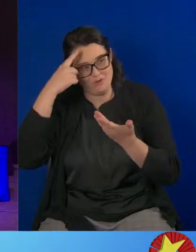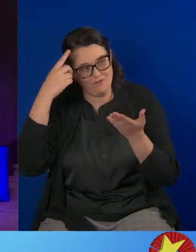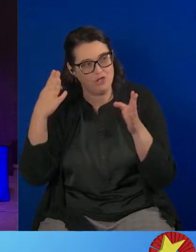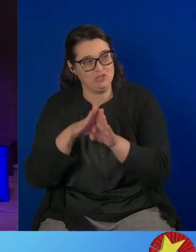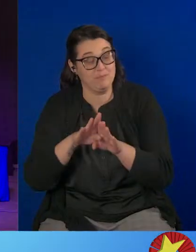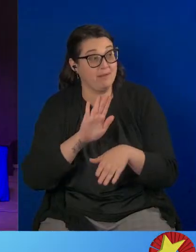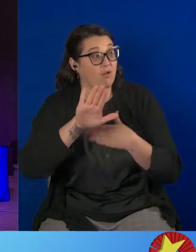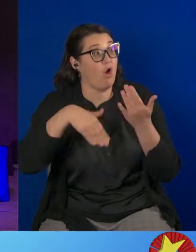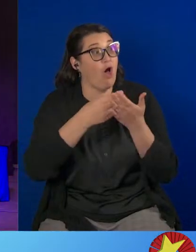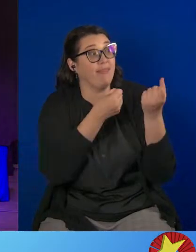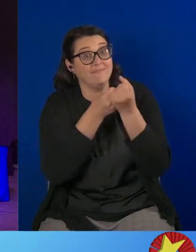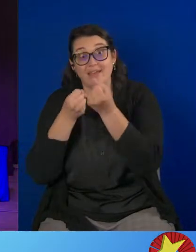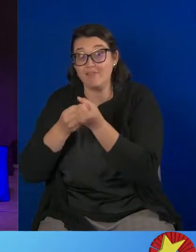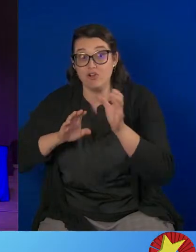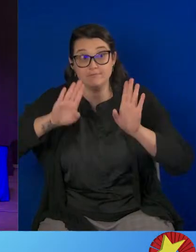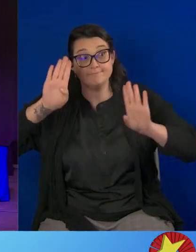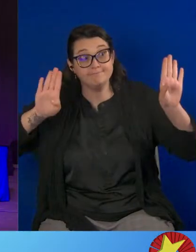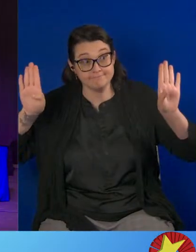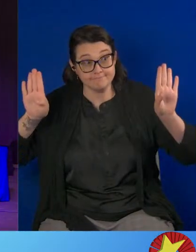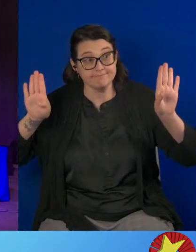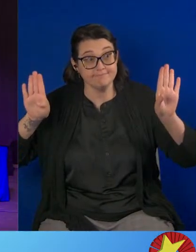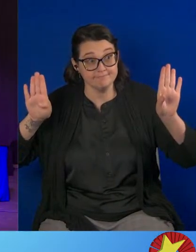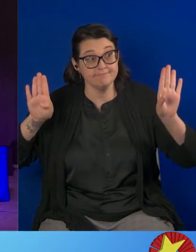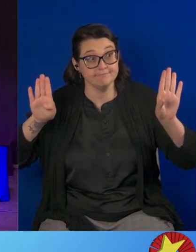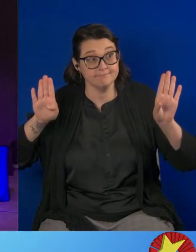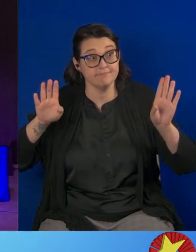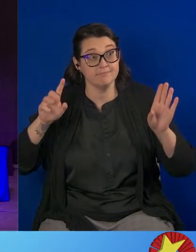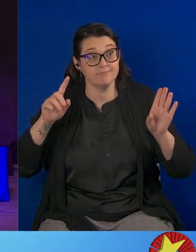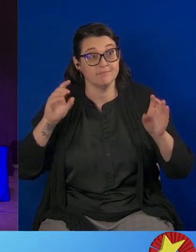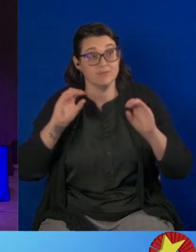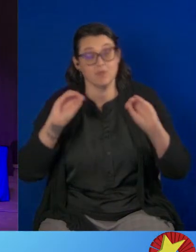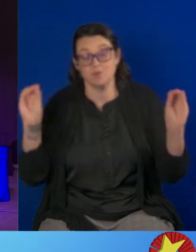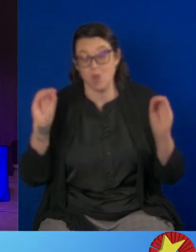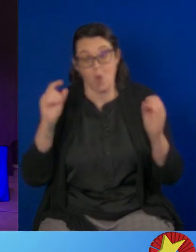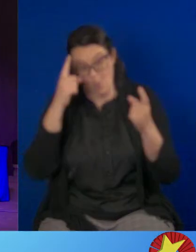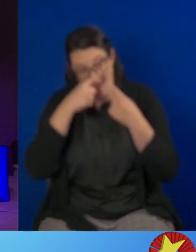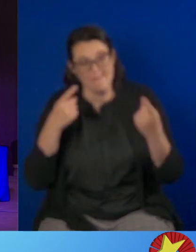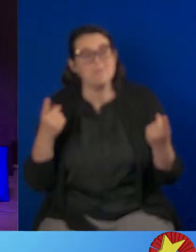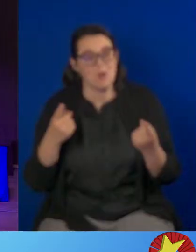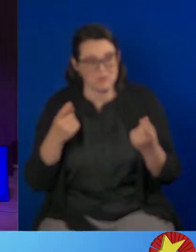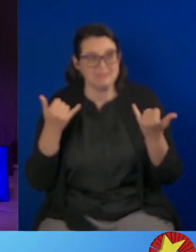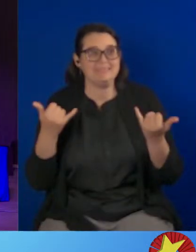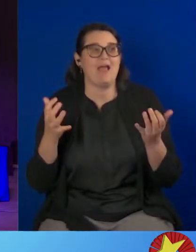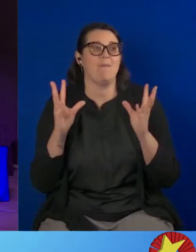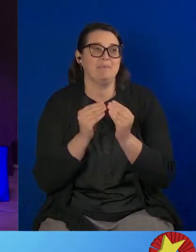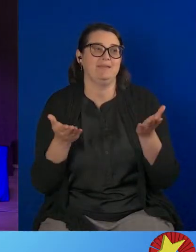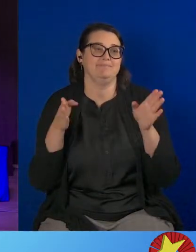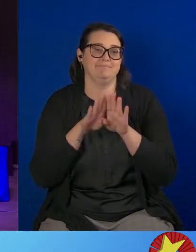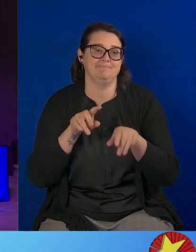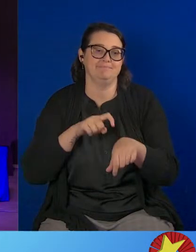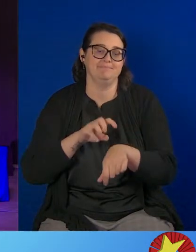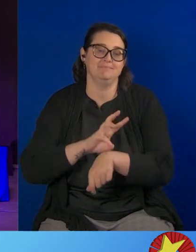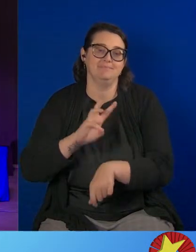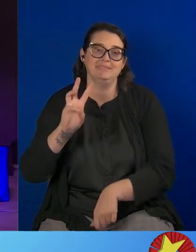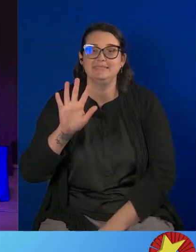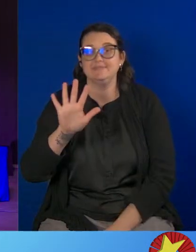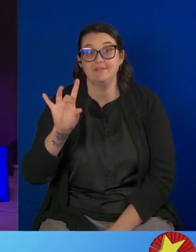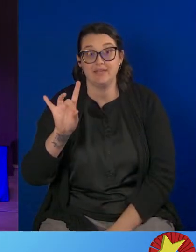aye. Aye. Aye. Hearing Aye. none opposed, the meeting is adjourned at 6:58 p.m.